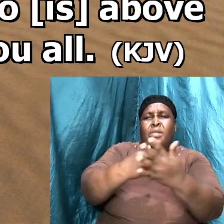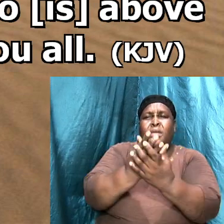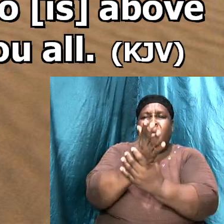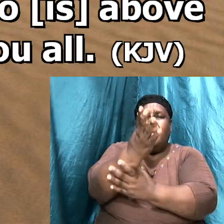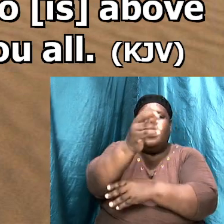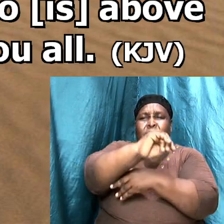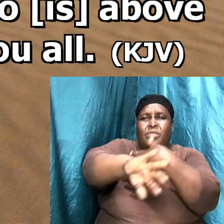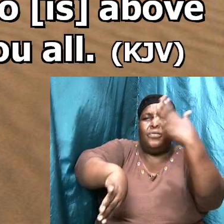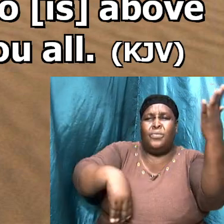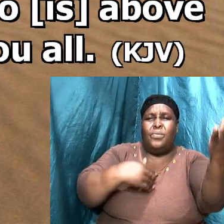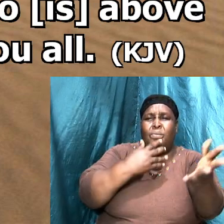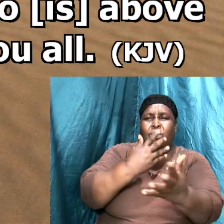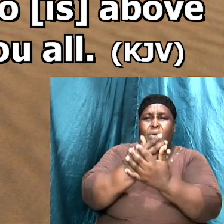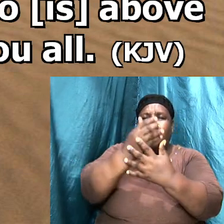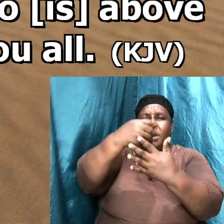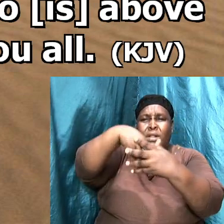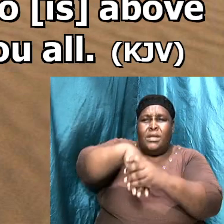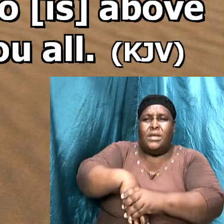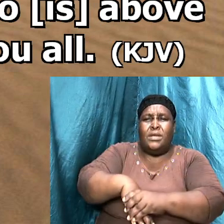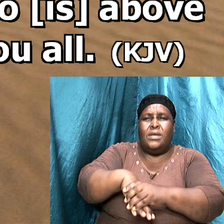through all, and in you all.